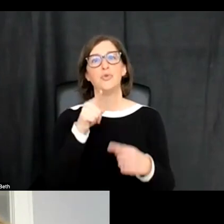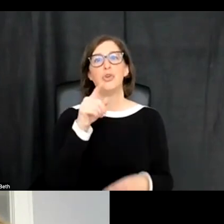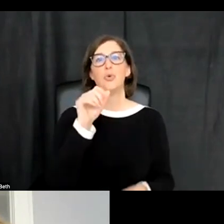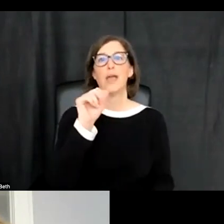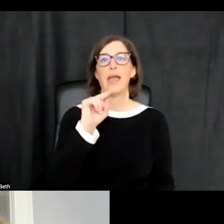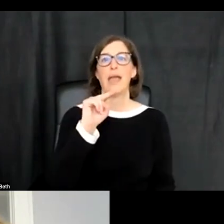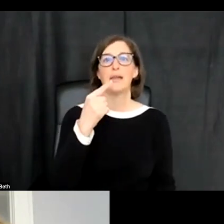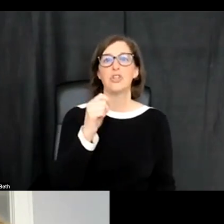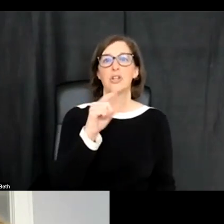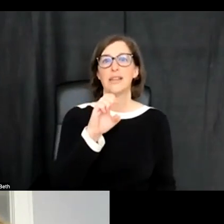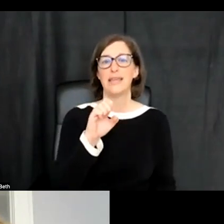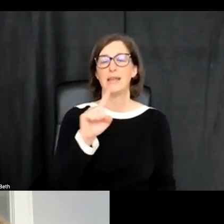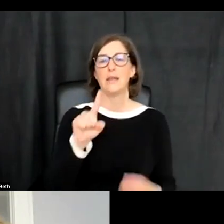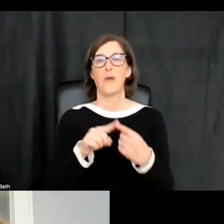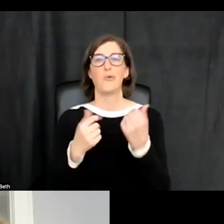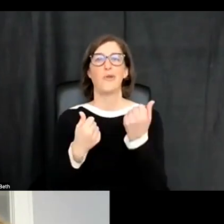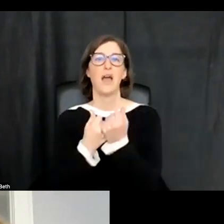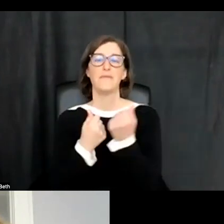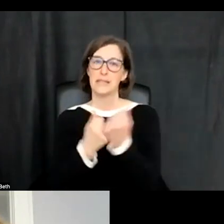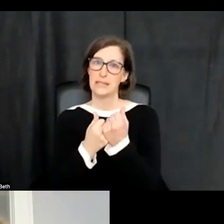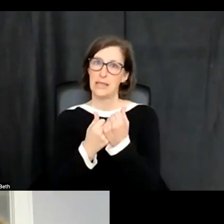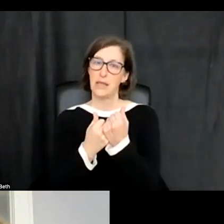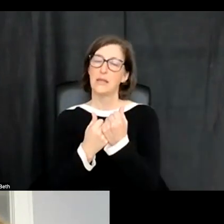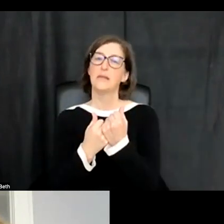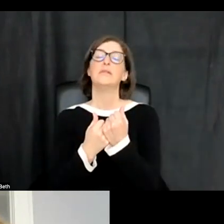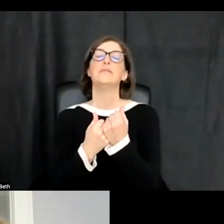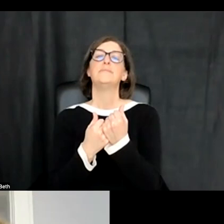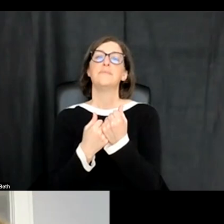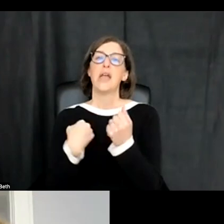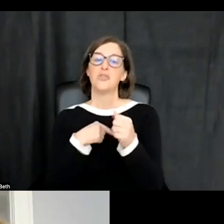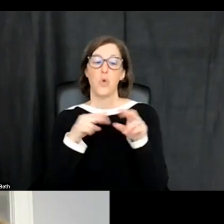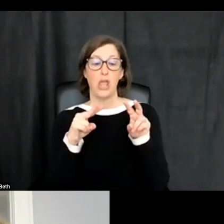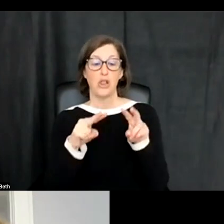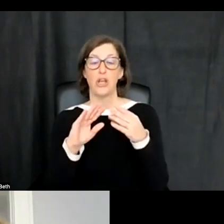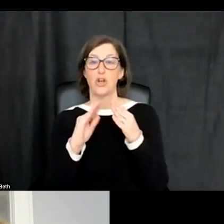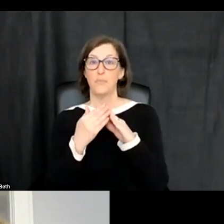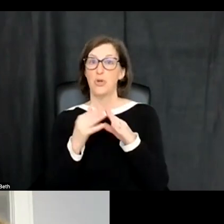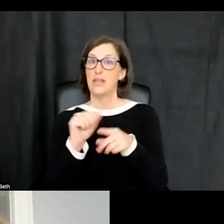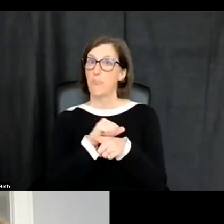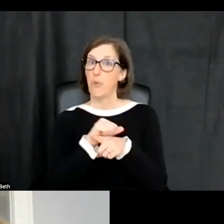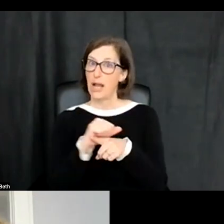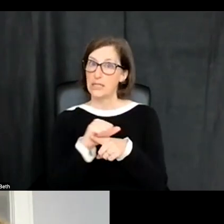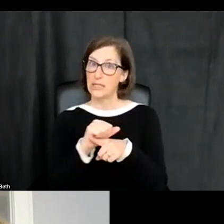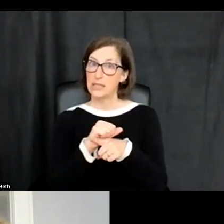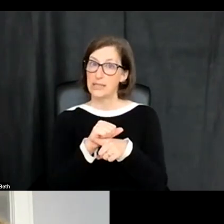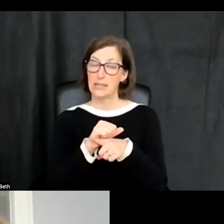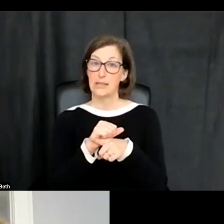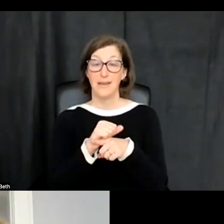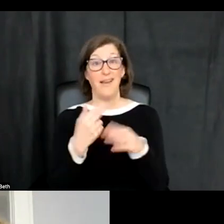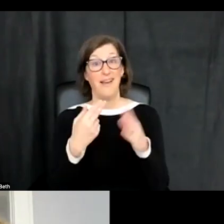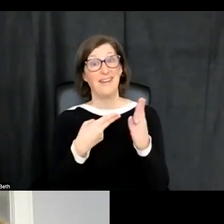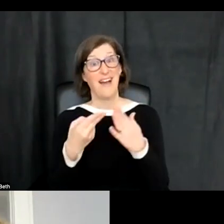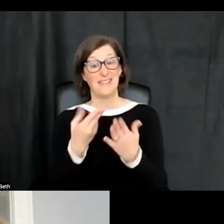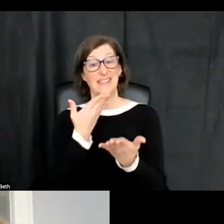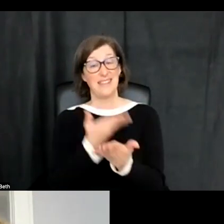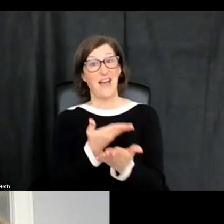around advocacy. I think as we look at our community of practice and actually the evidence, and